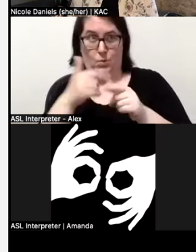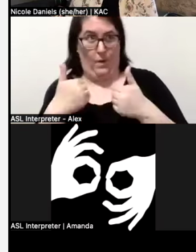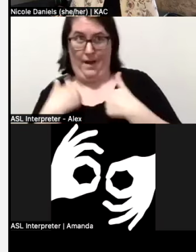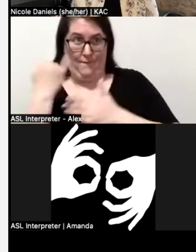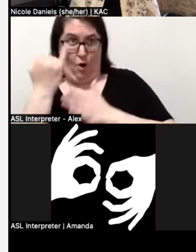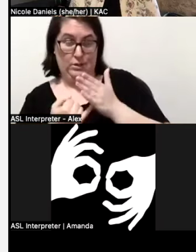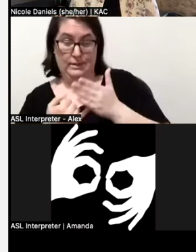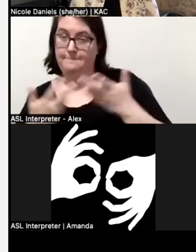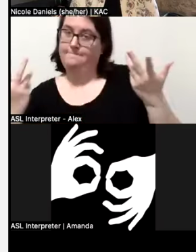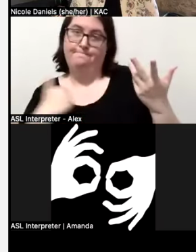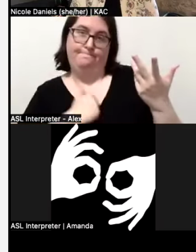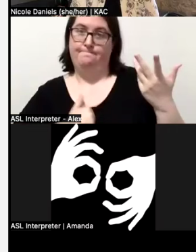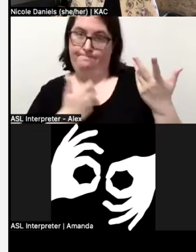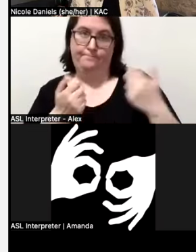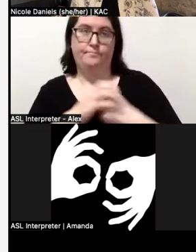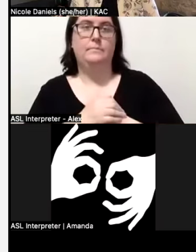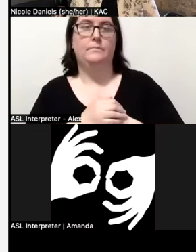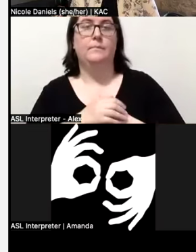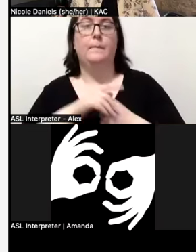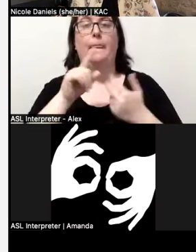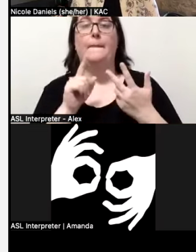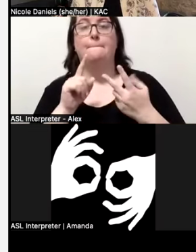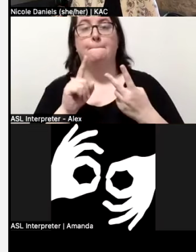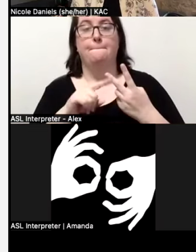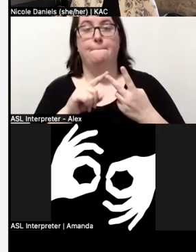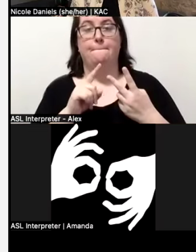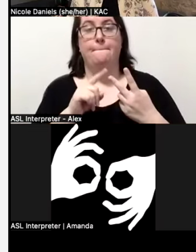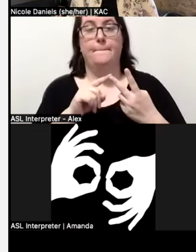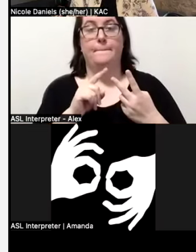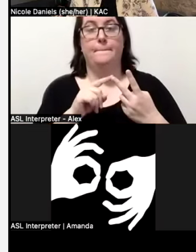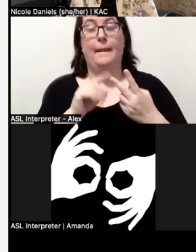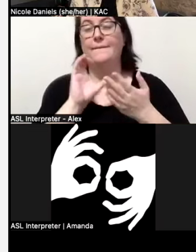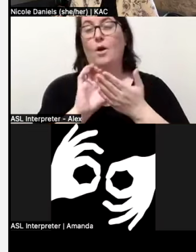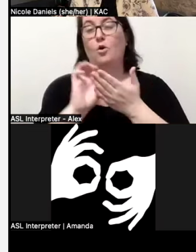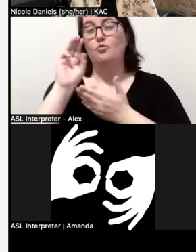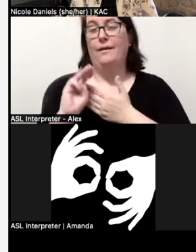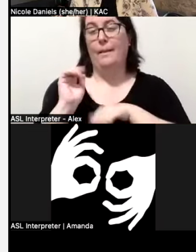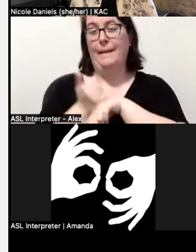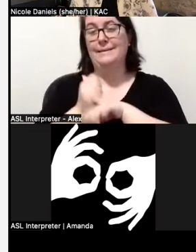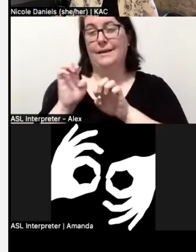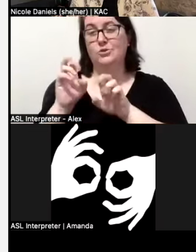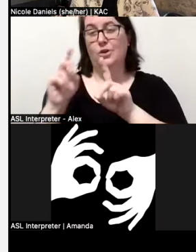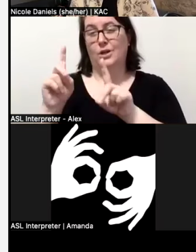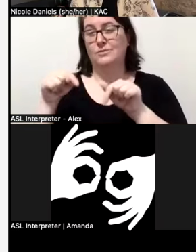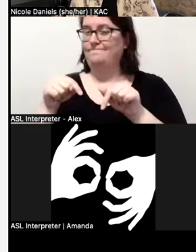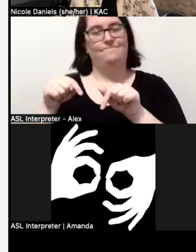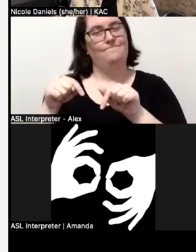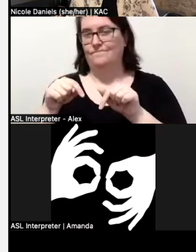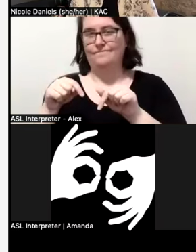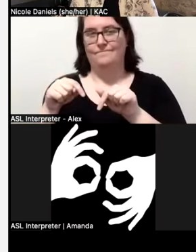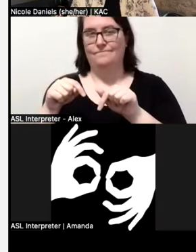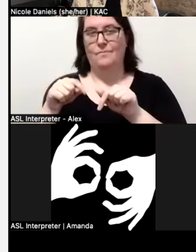arts. We also do not fund organizations that directly deliver curriculum-based education or based on the pursuit